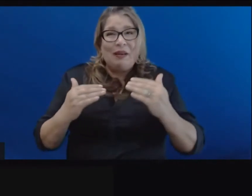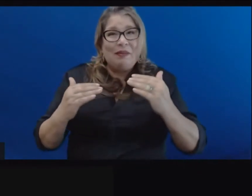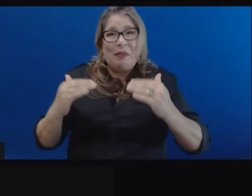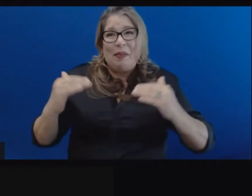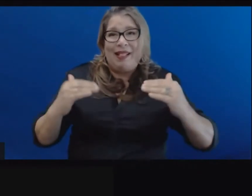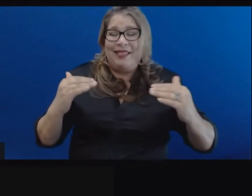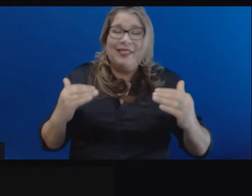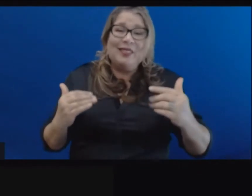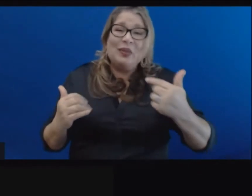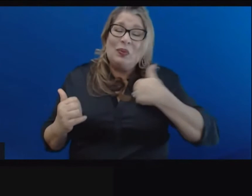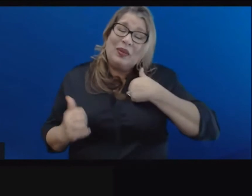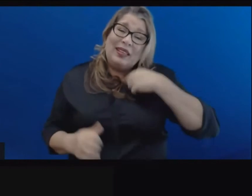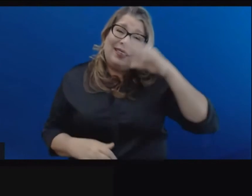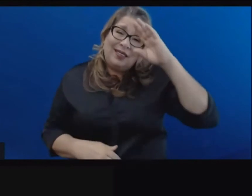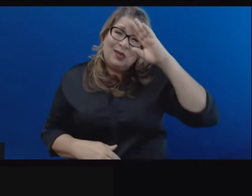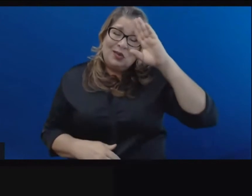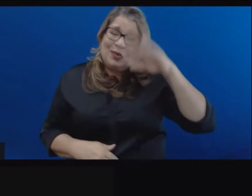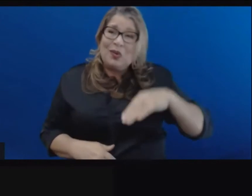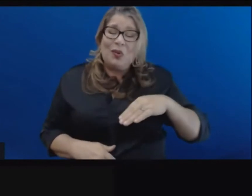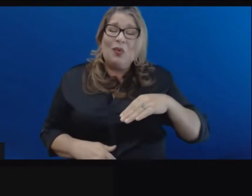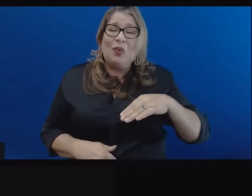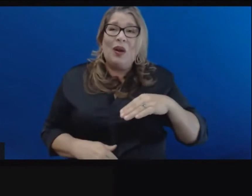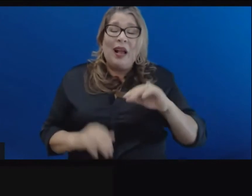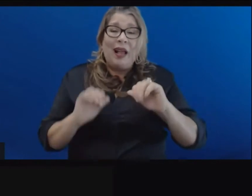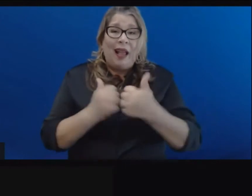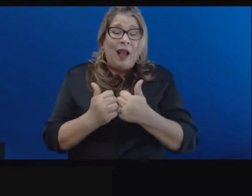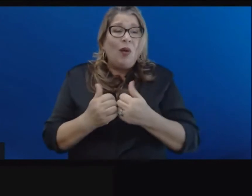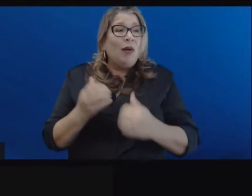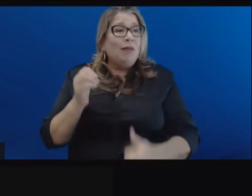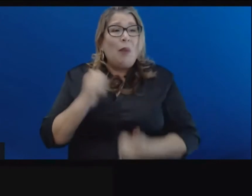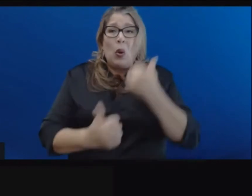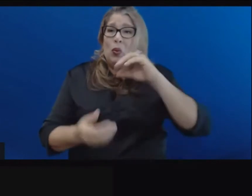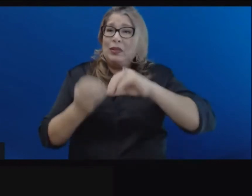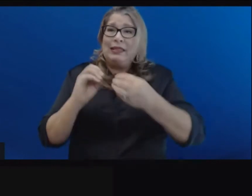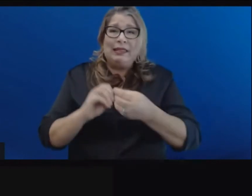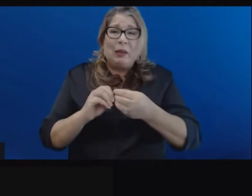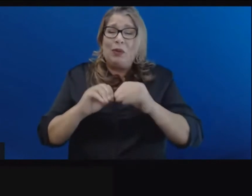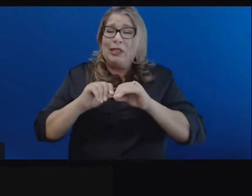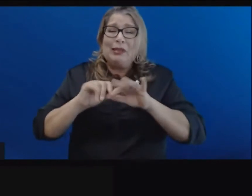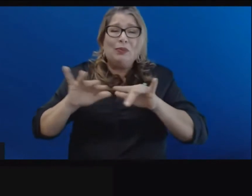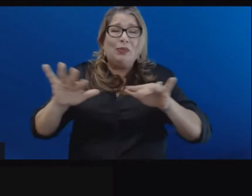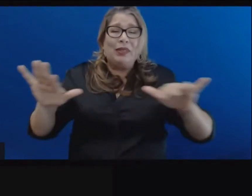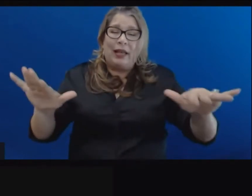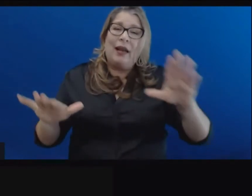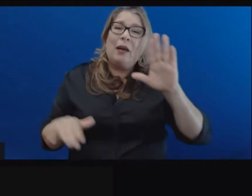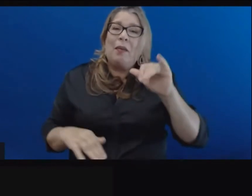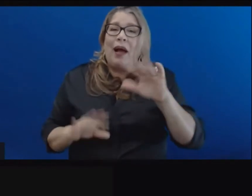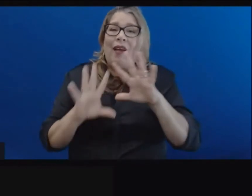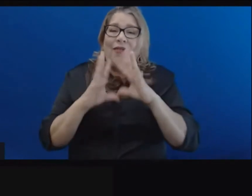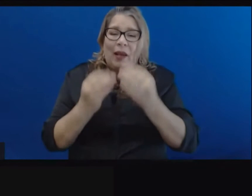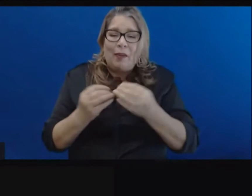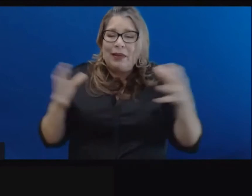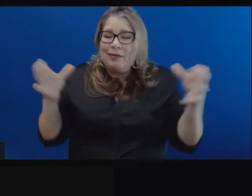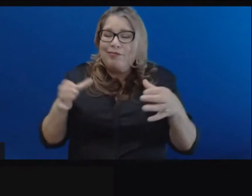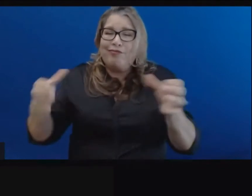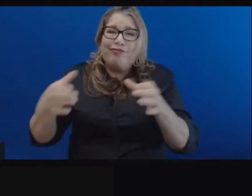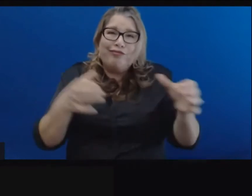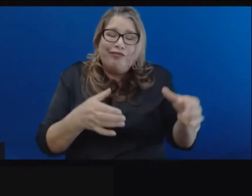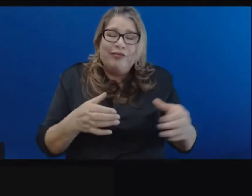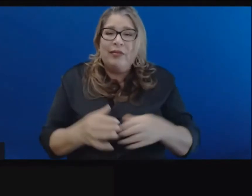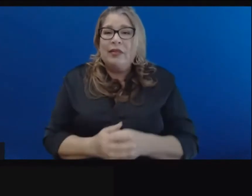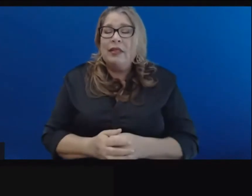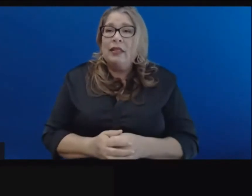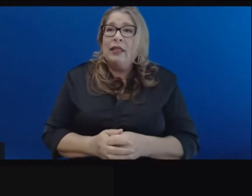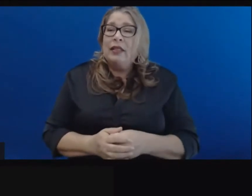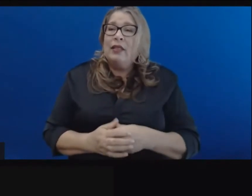gatherings or private gatherings as a main source of spread, and so many people have pitted those sorts of gatherings against things like restaurants